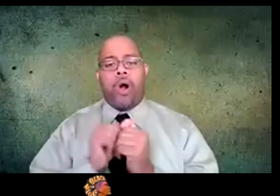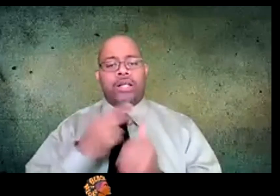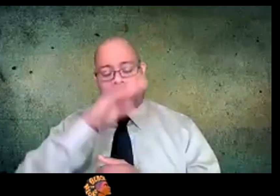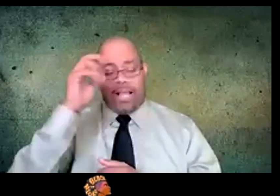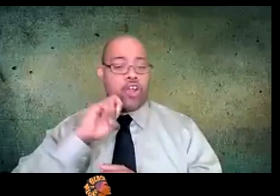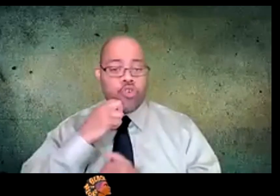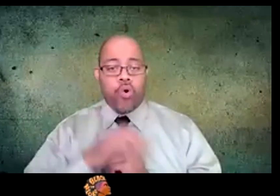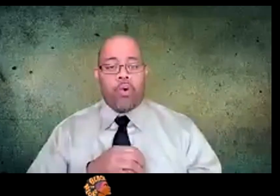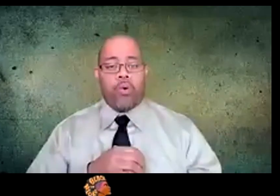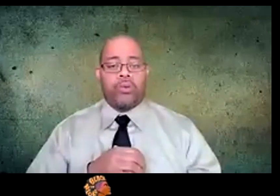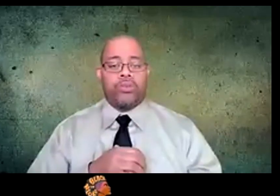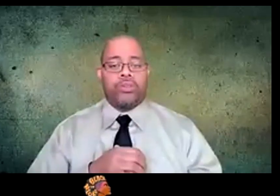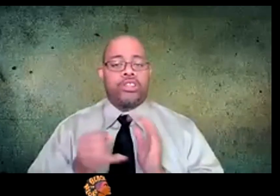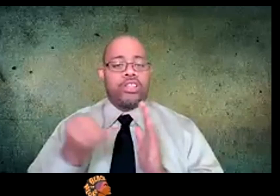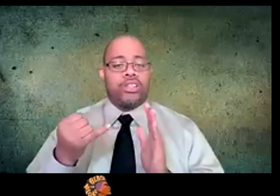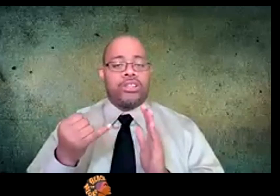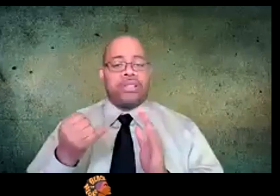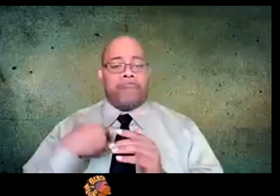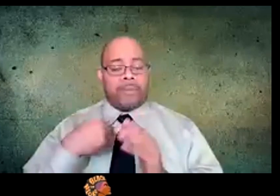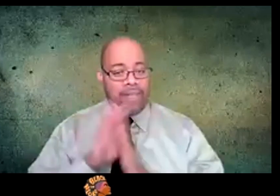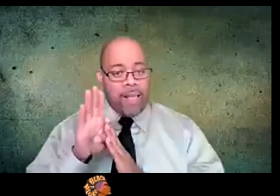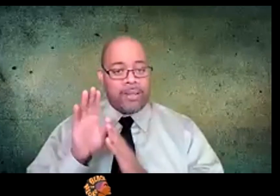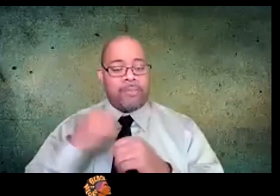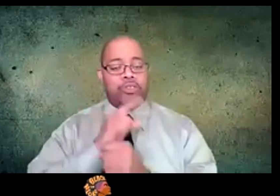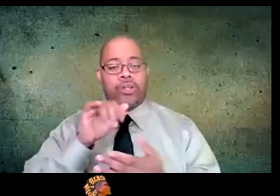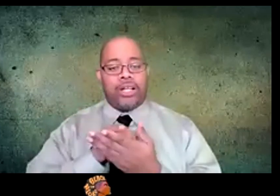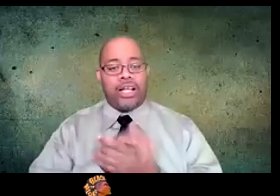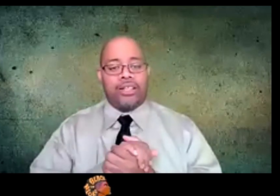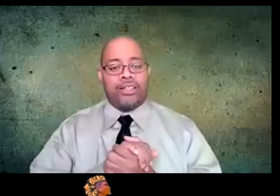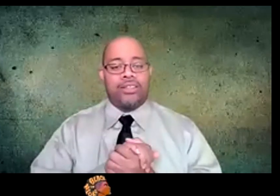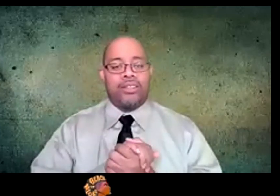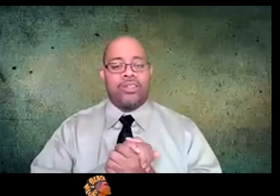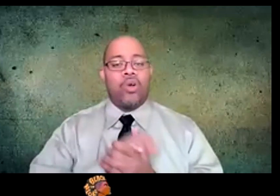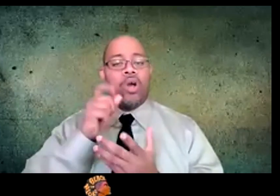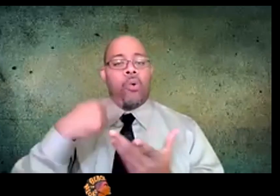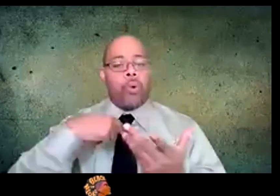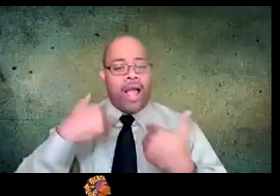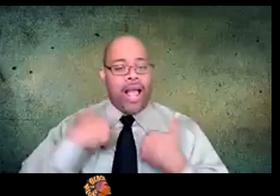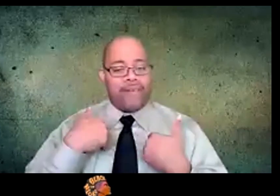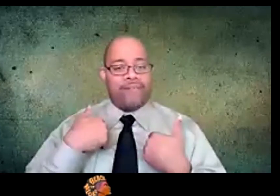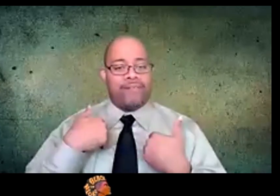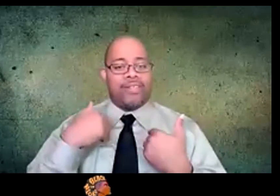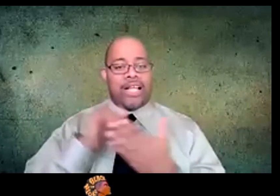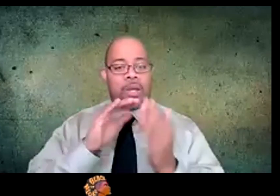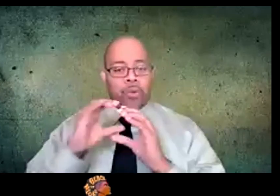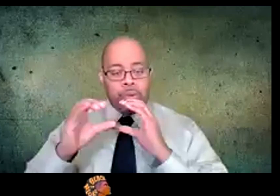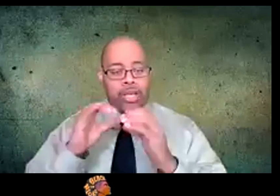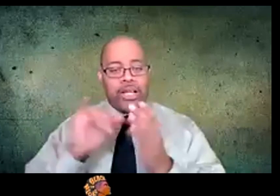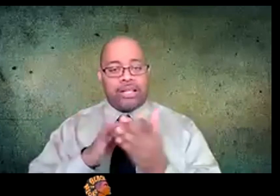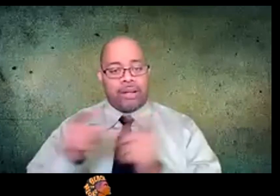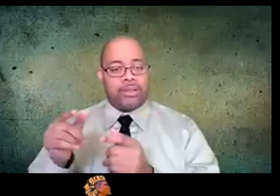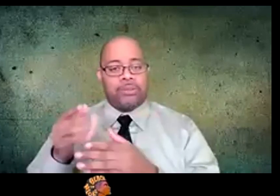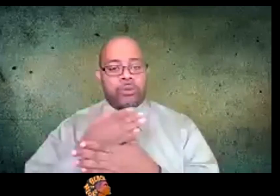Neuro, and just with me in development, is making sure that, okay, we've got this communication that's going between,